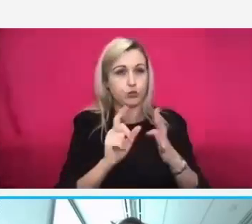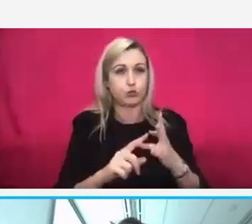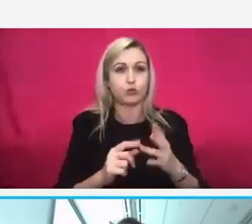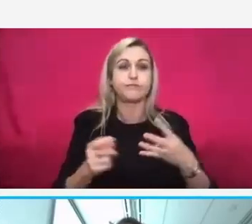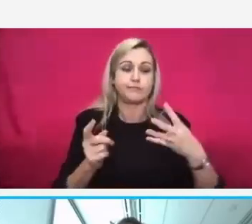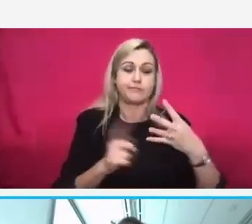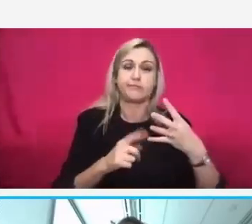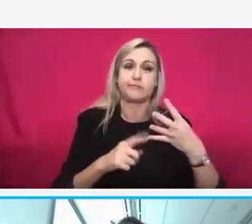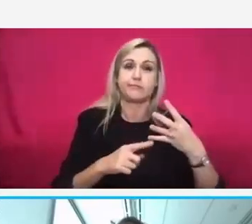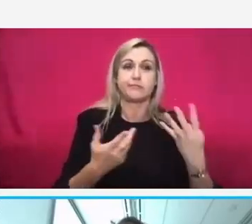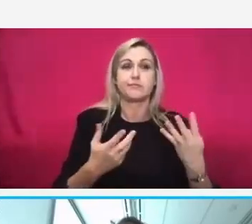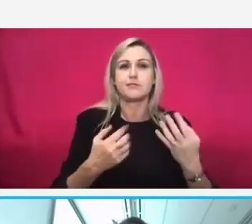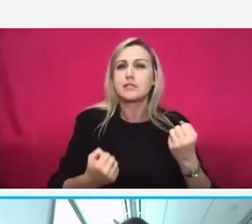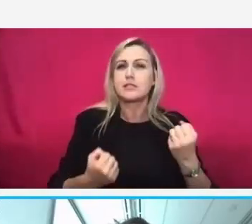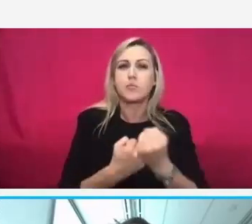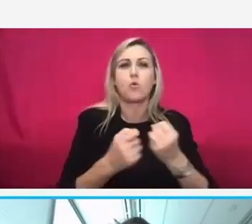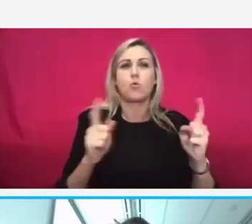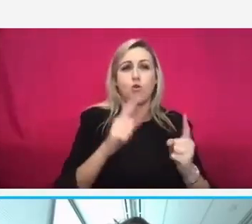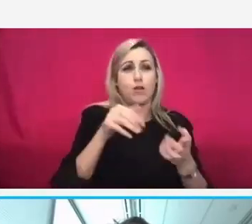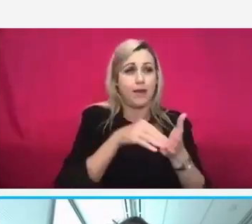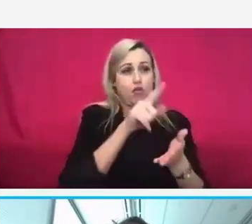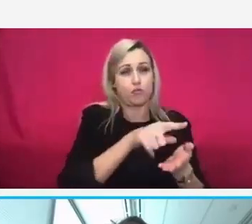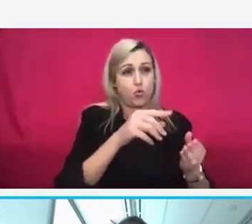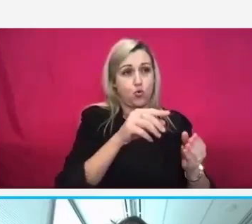be available to help you transition to AN-ACC.